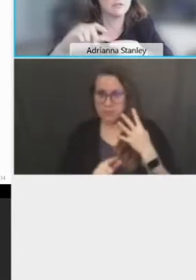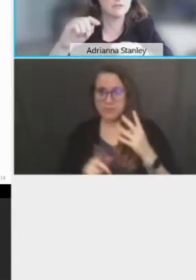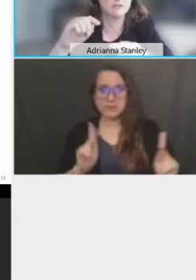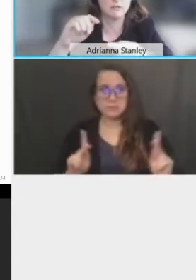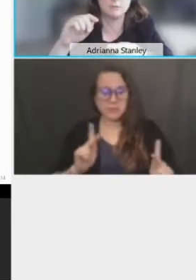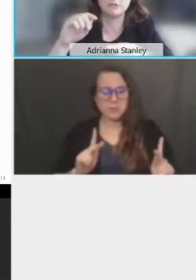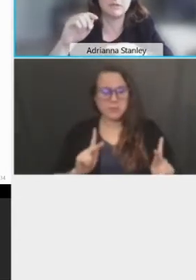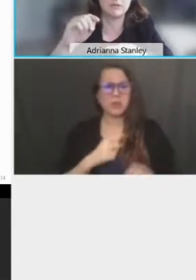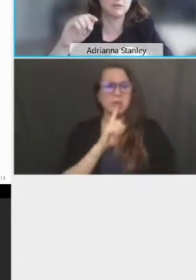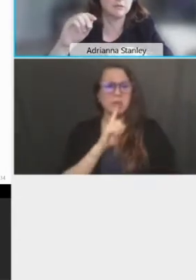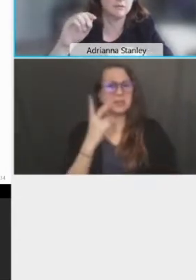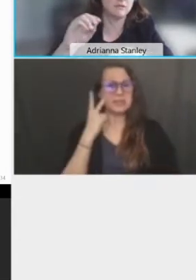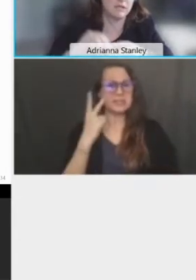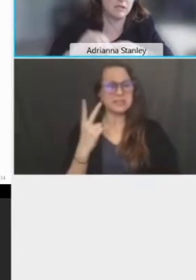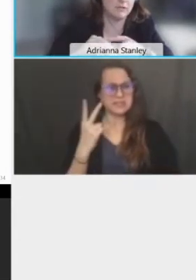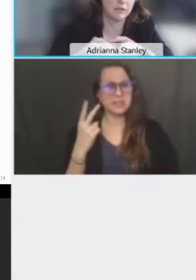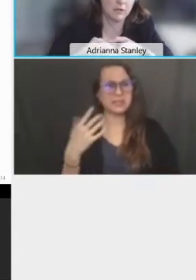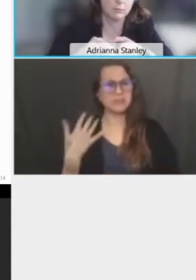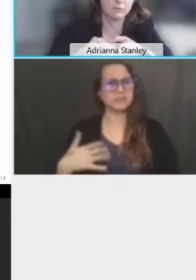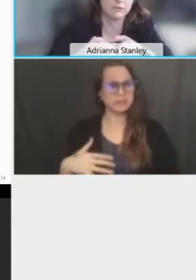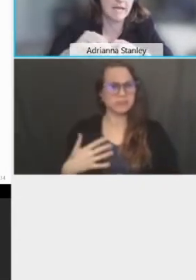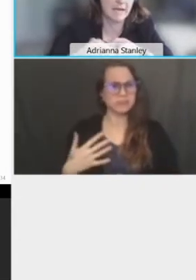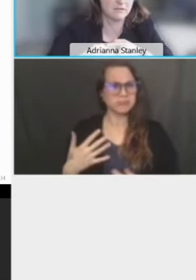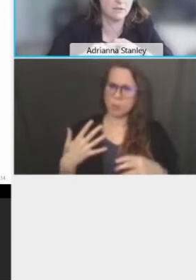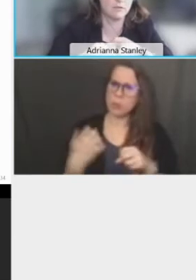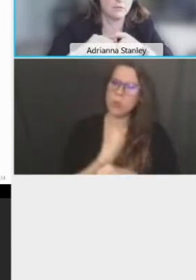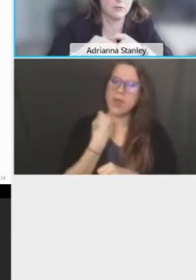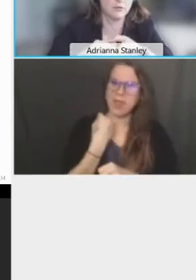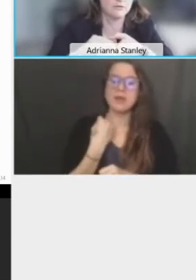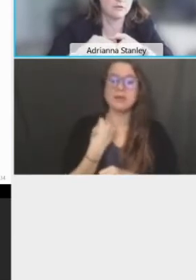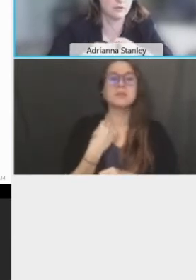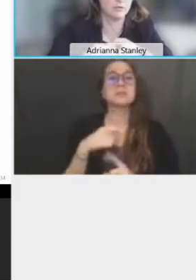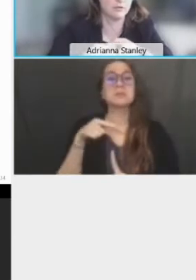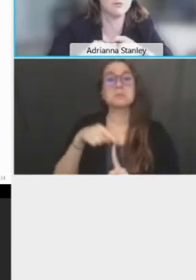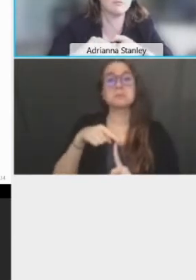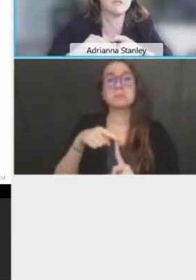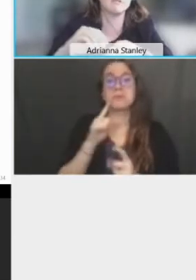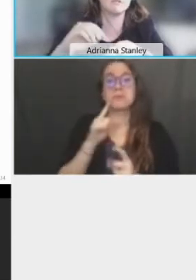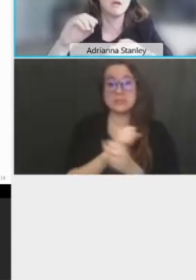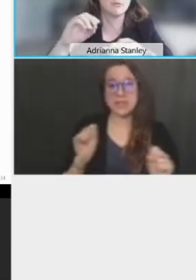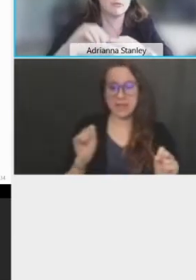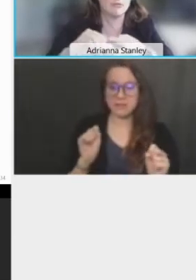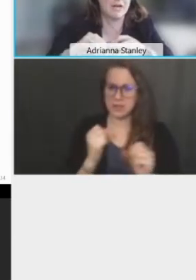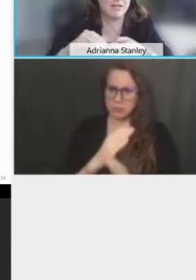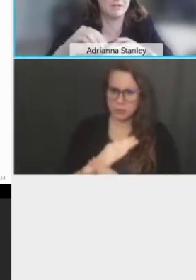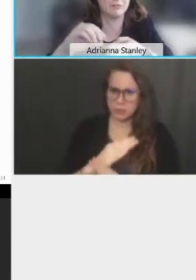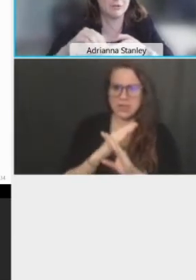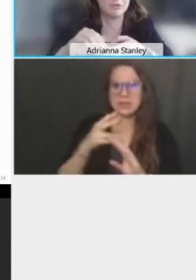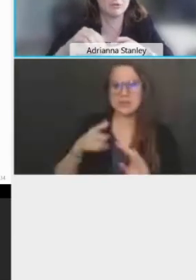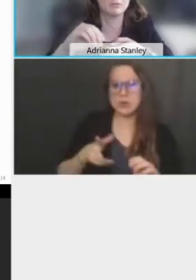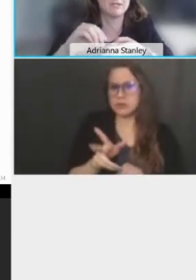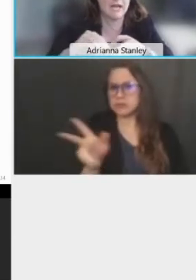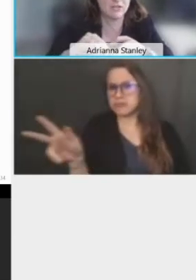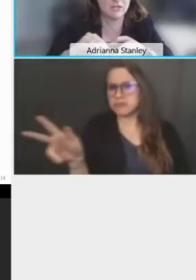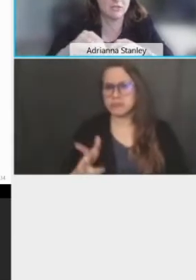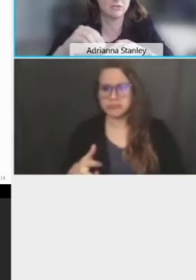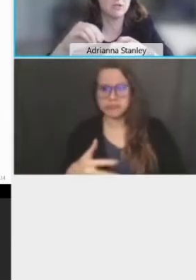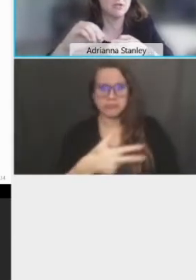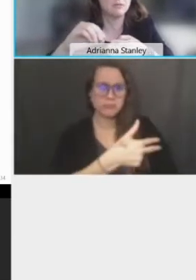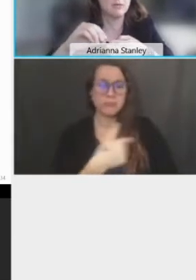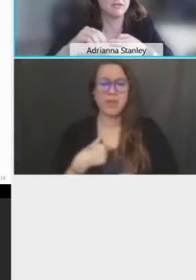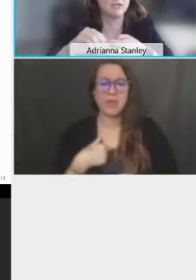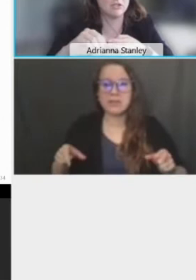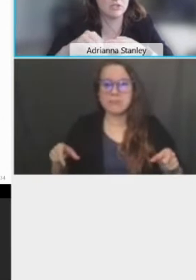lot of wins, in particular in the safety column, protecting those turning movements, providing vertical